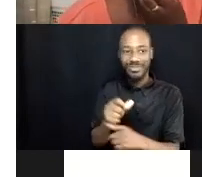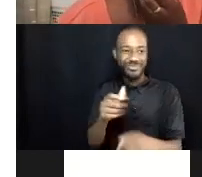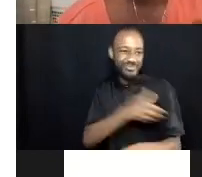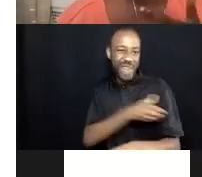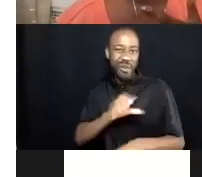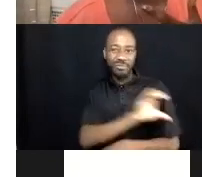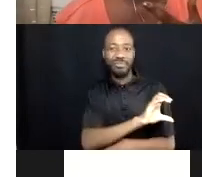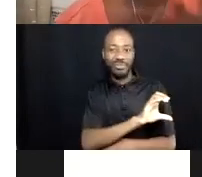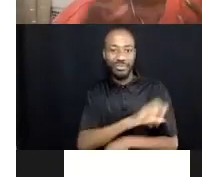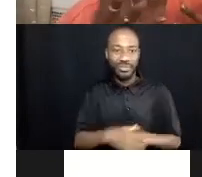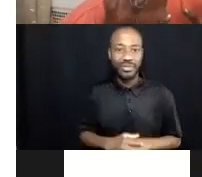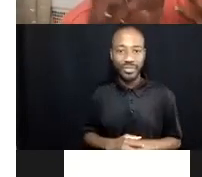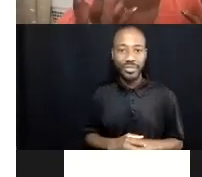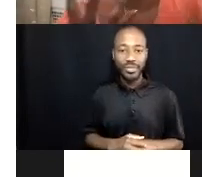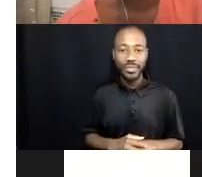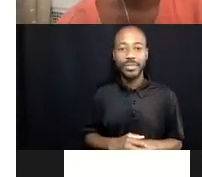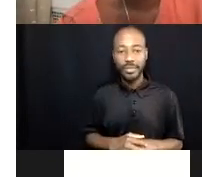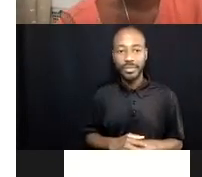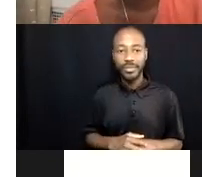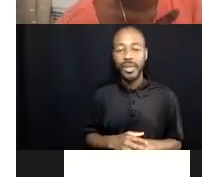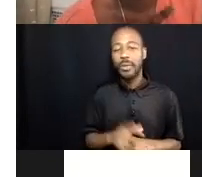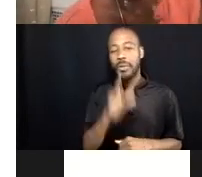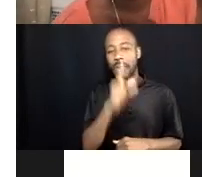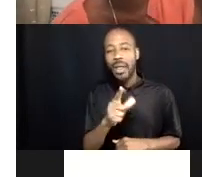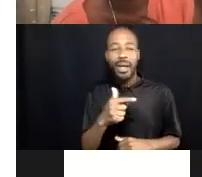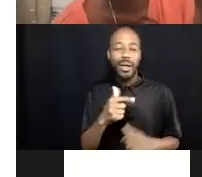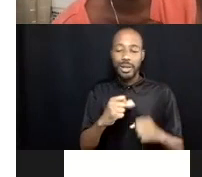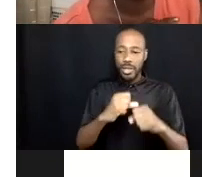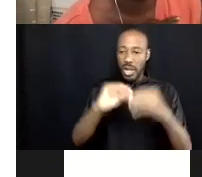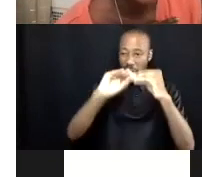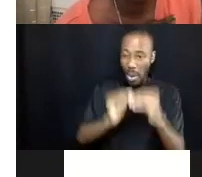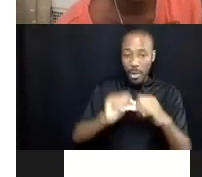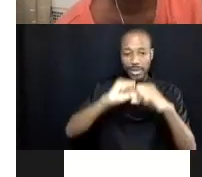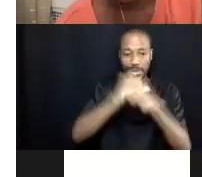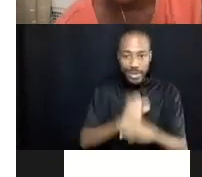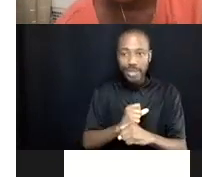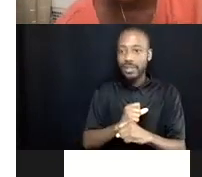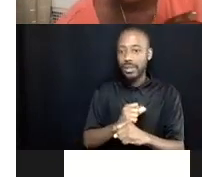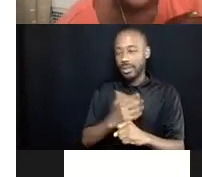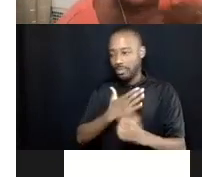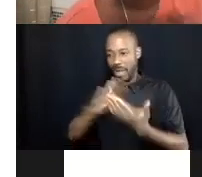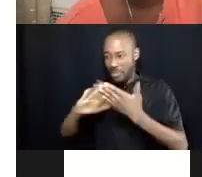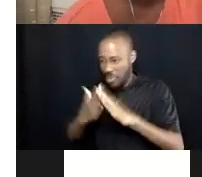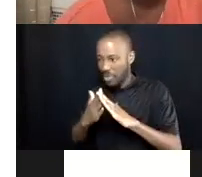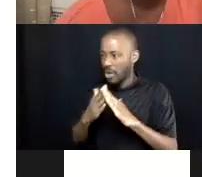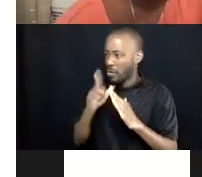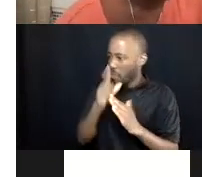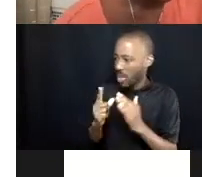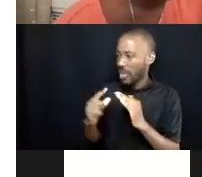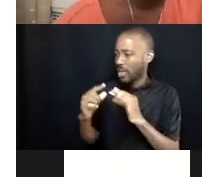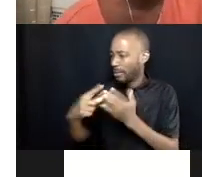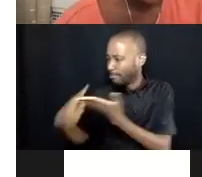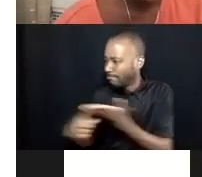So I have been kind of gnawing on those statistics with the people that I'm in community with at House of